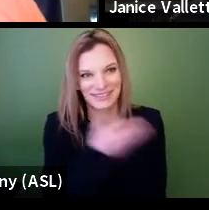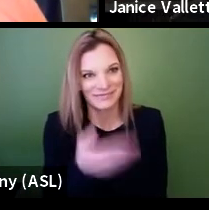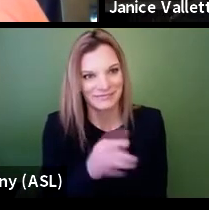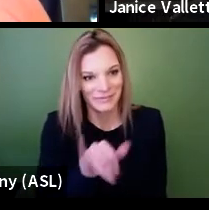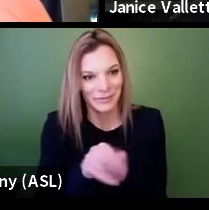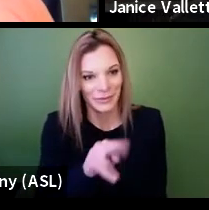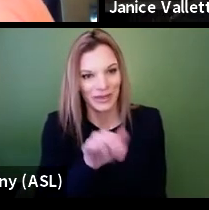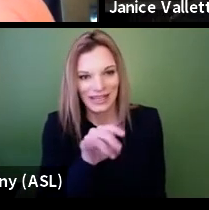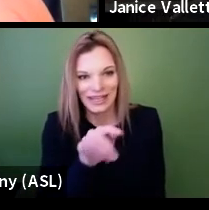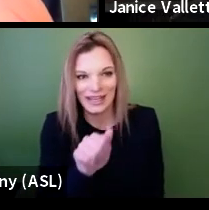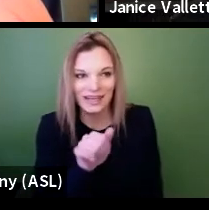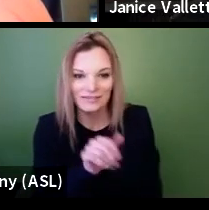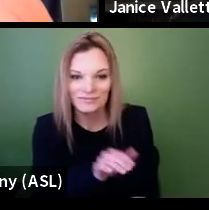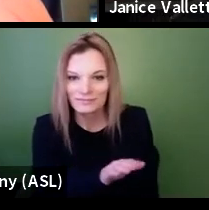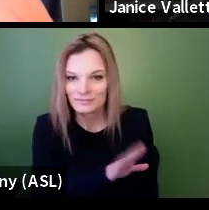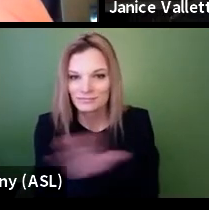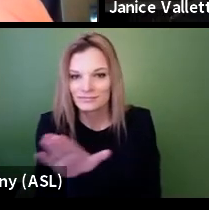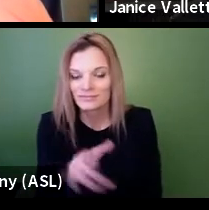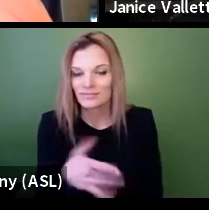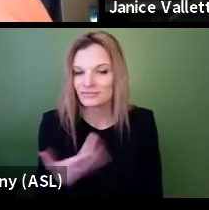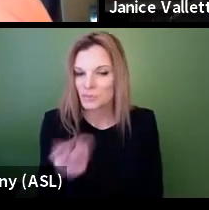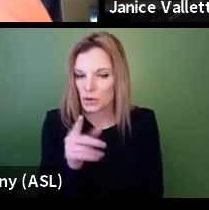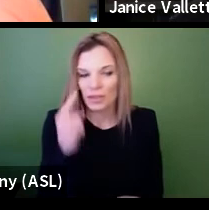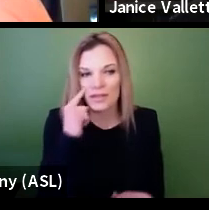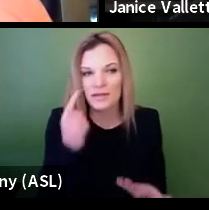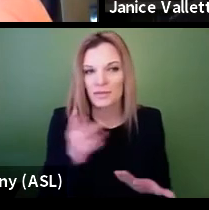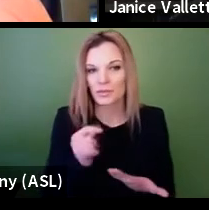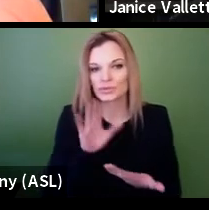offer here? What's your most interesting part?